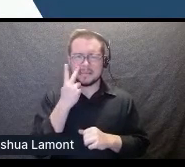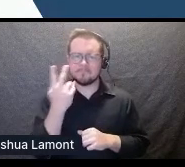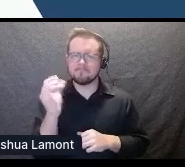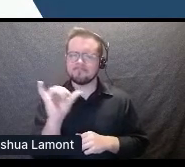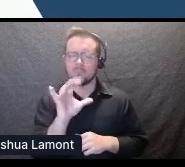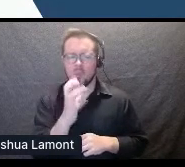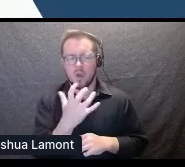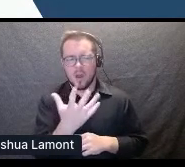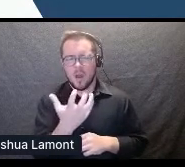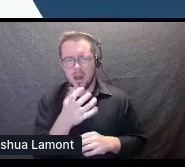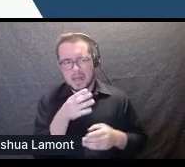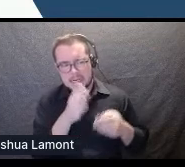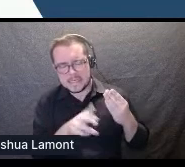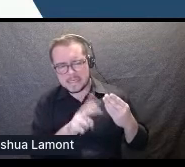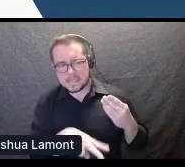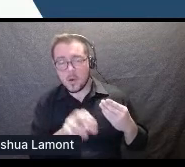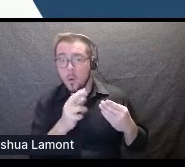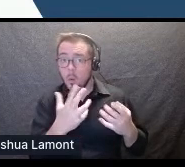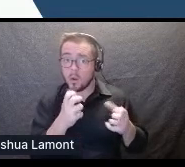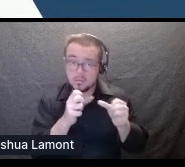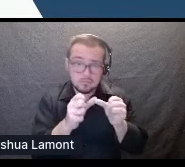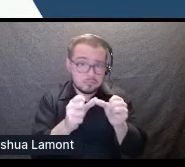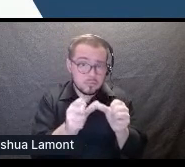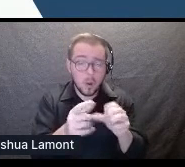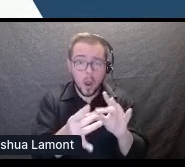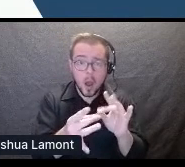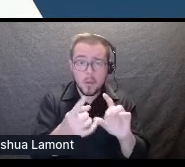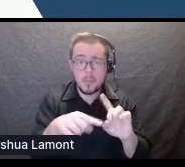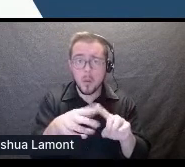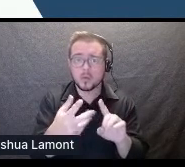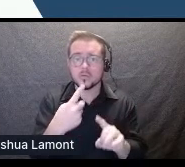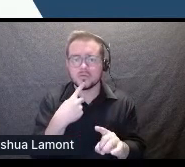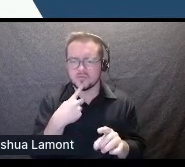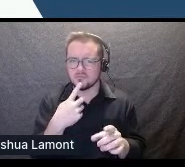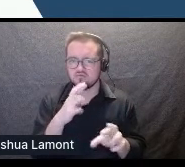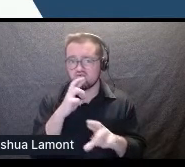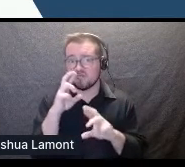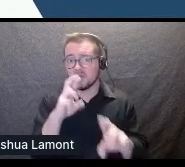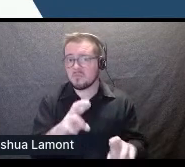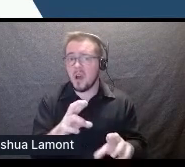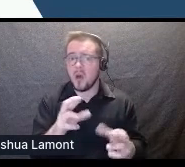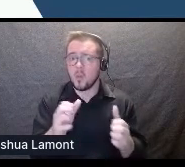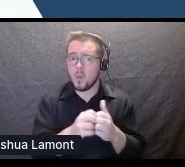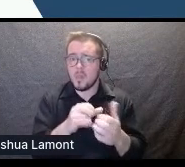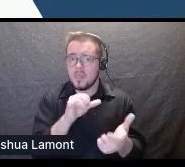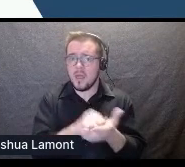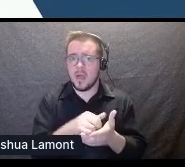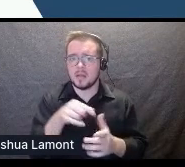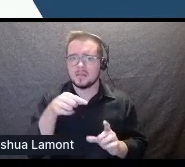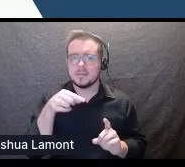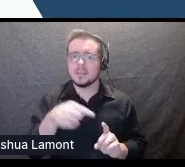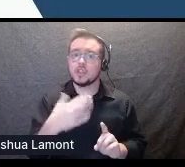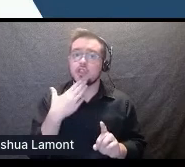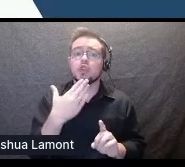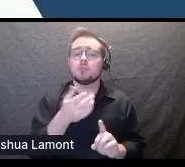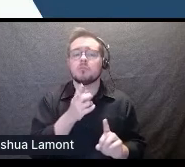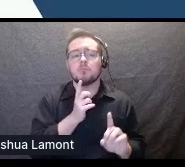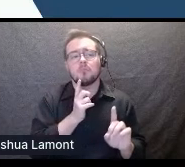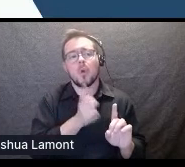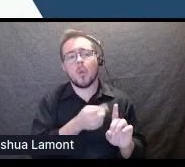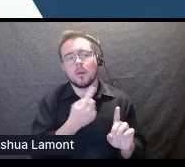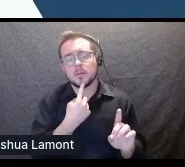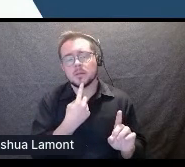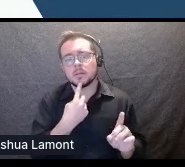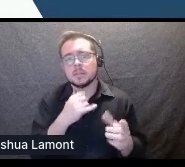they want to continue it and maybe even comment on what you said, just respond accordingly. So this is a good moment to mention that